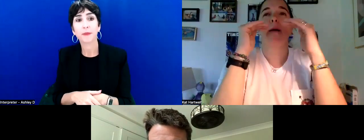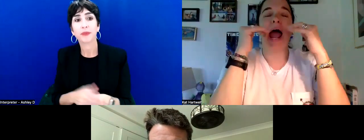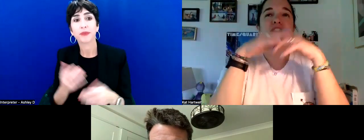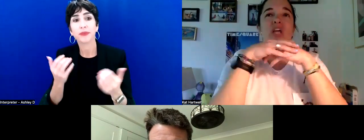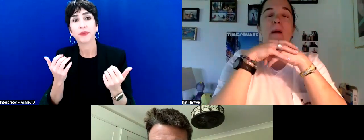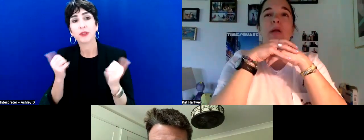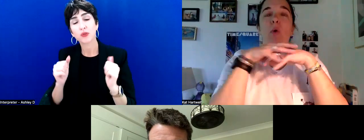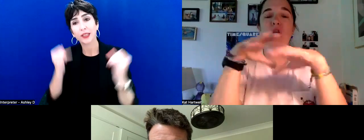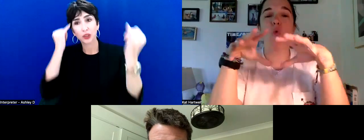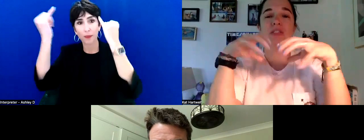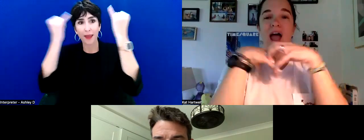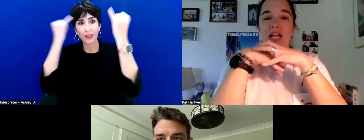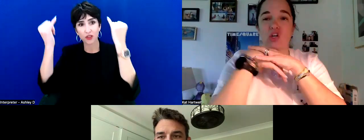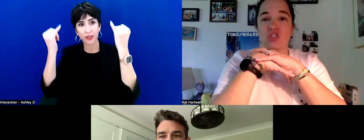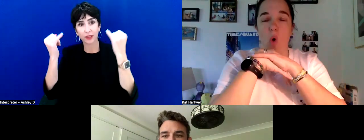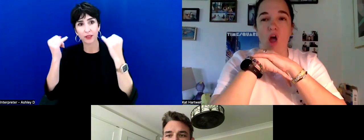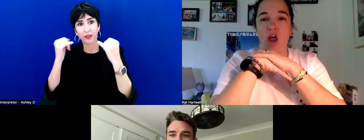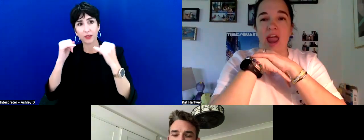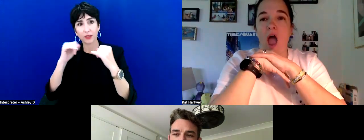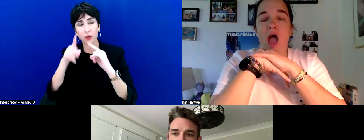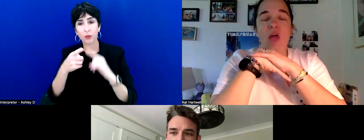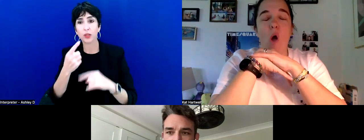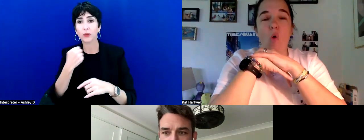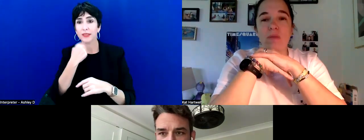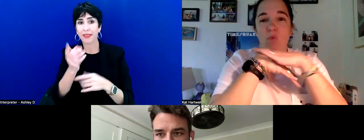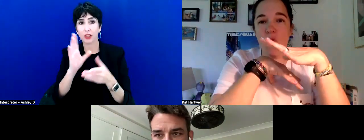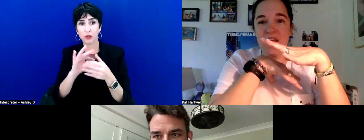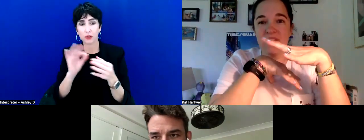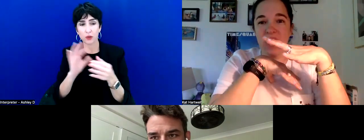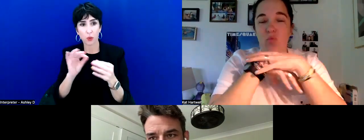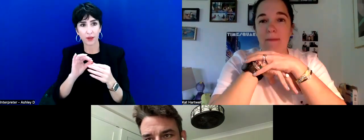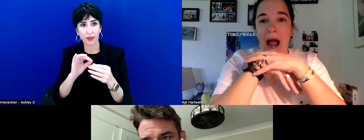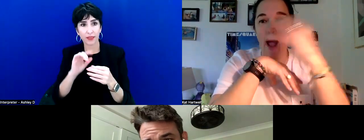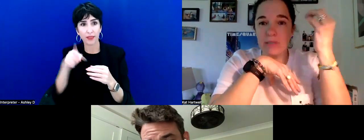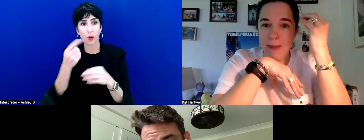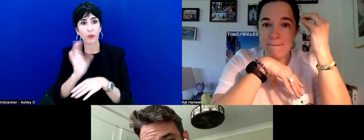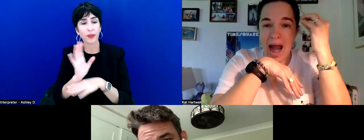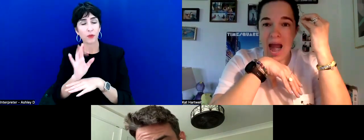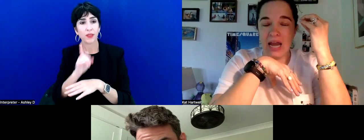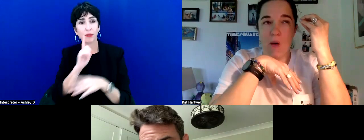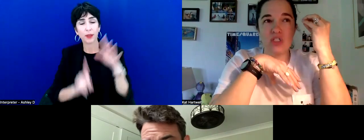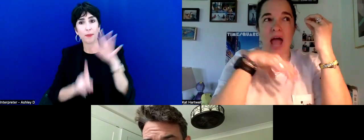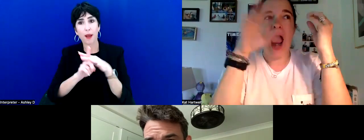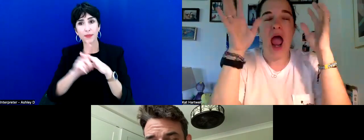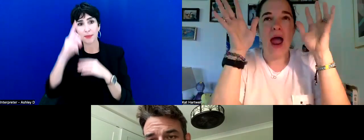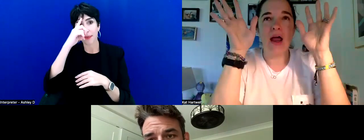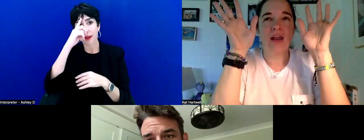like, imagine. I mean, when you were telling the story, the only movie that really popped in my mind,